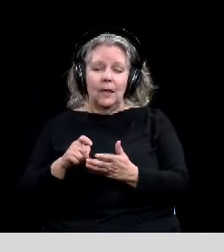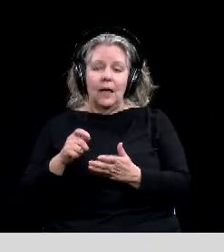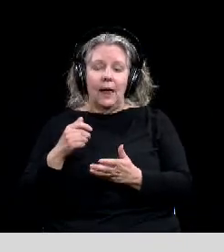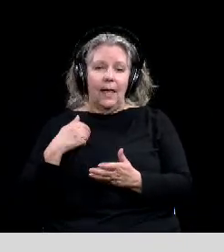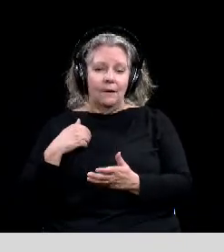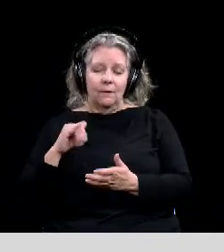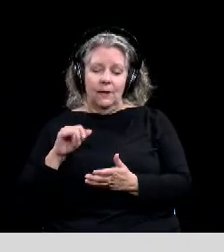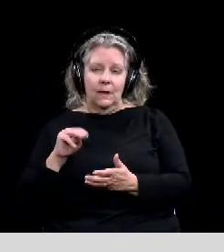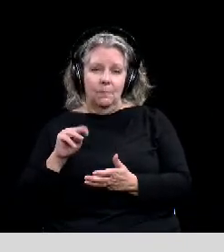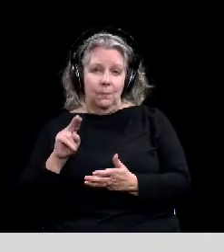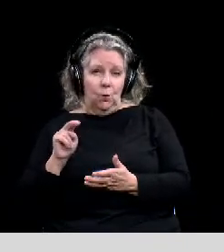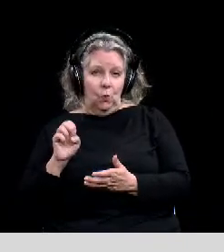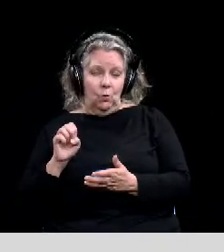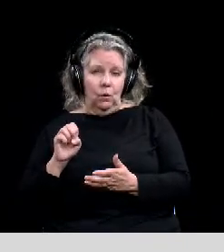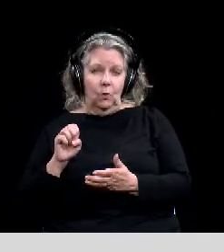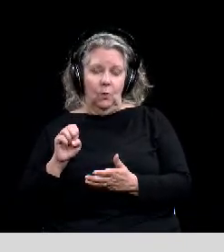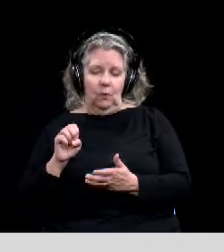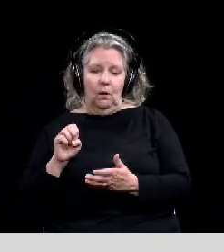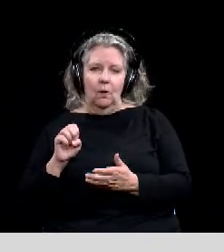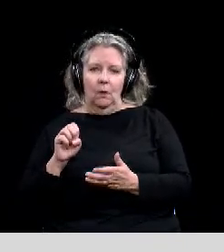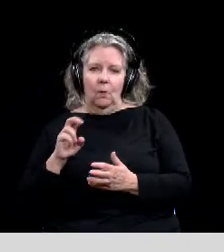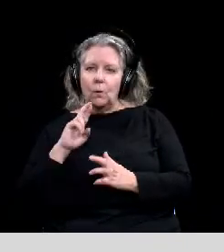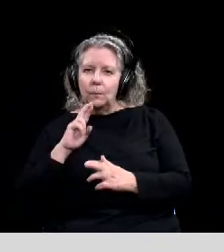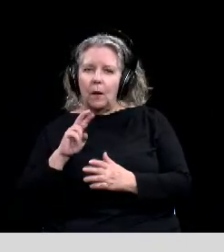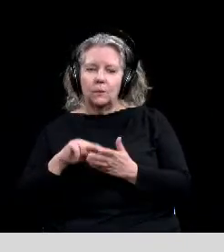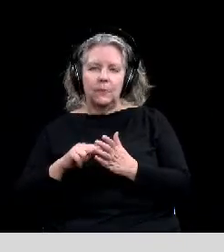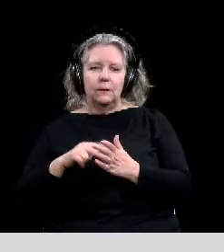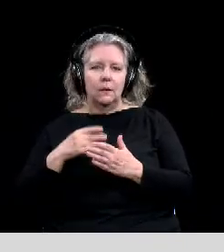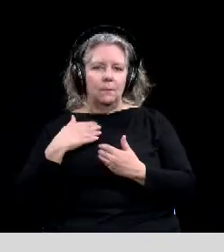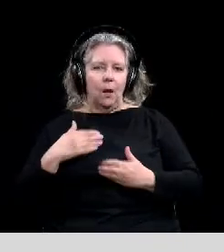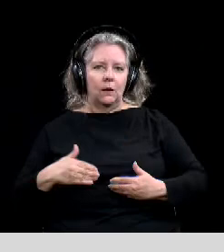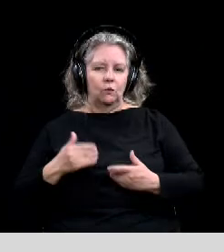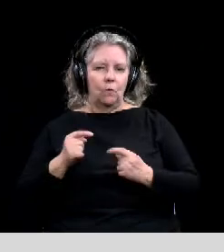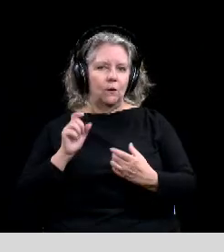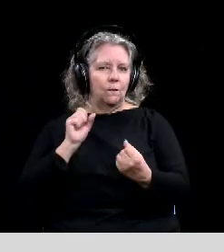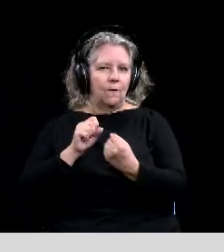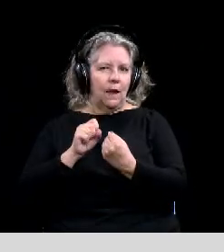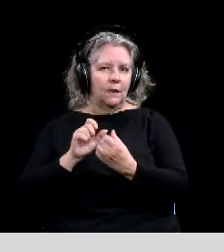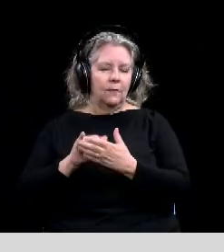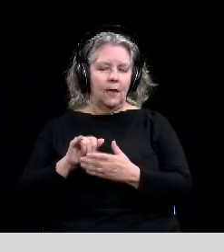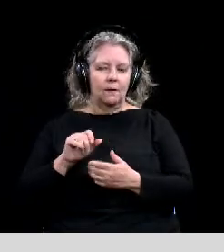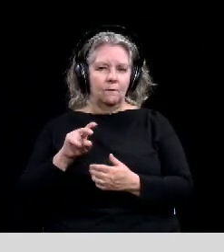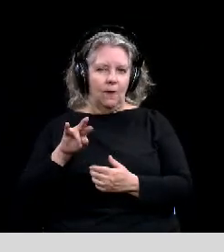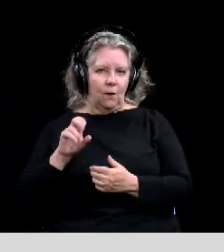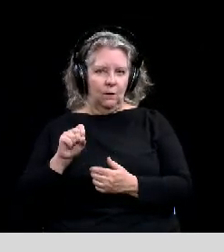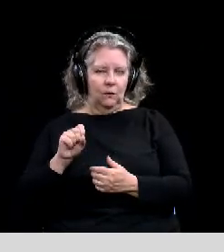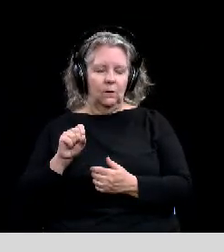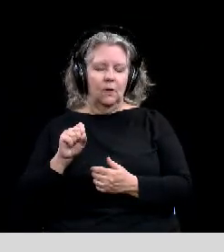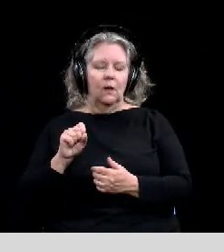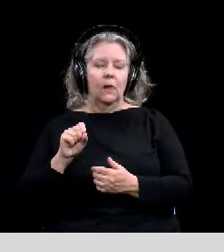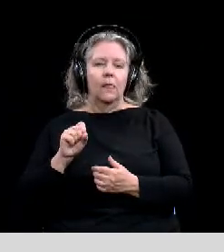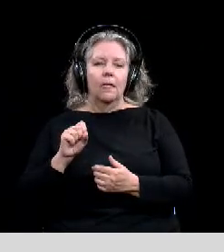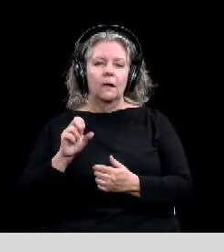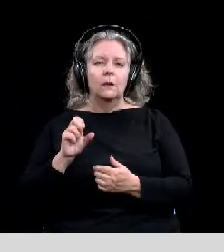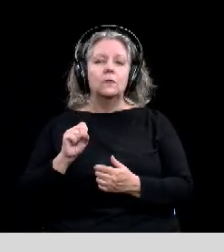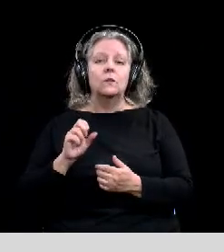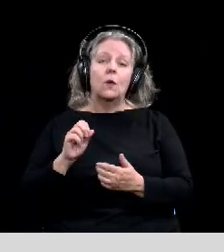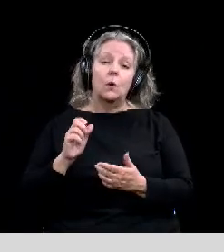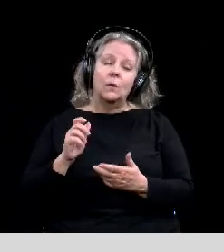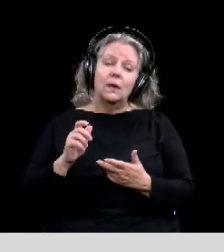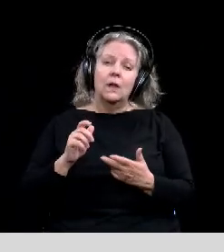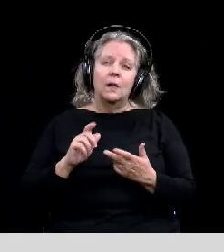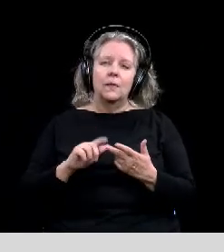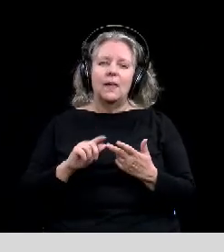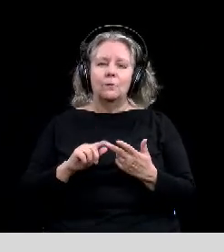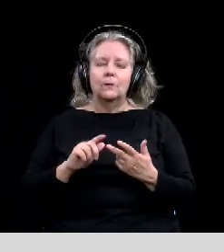is early in right now in terms of our understanding of this Brazilian variant. Again, more